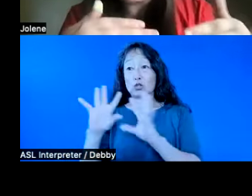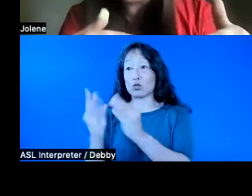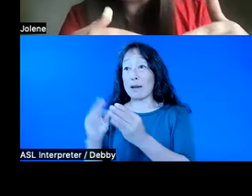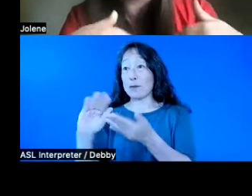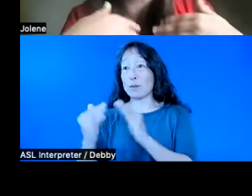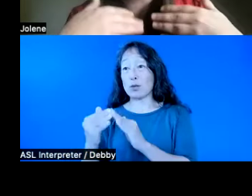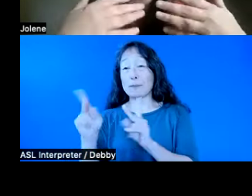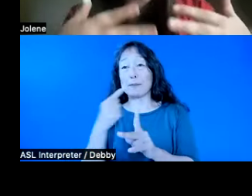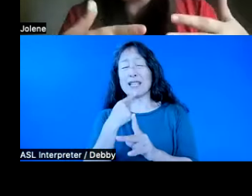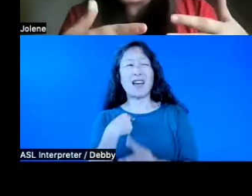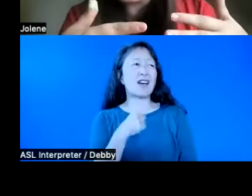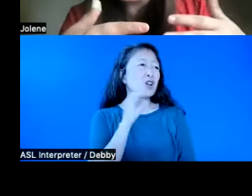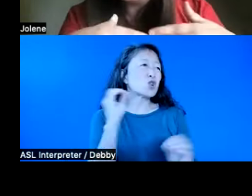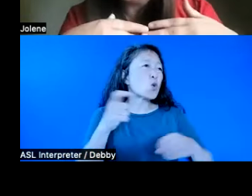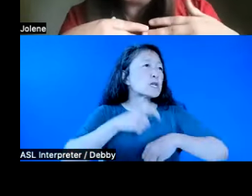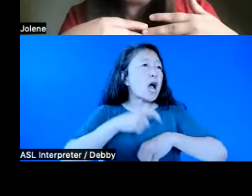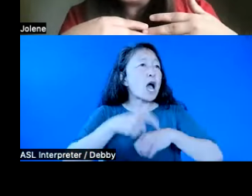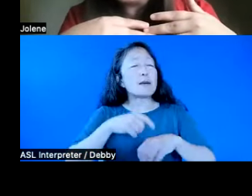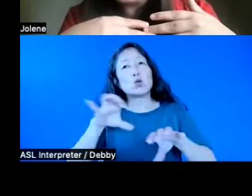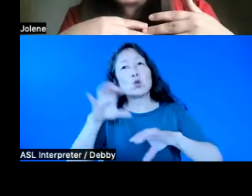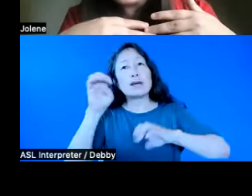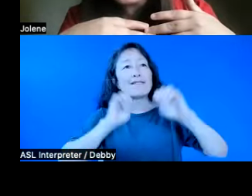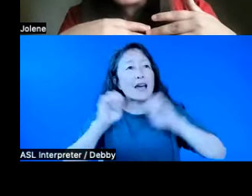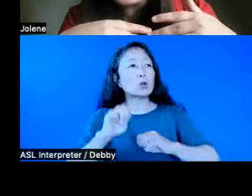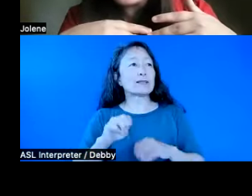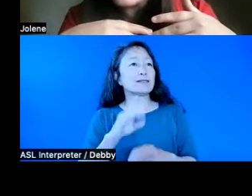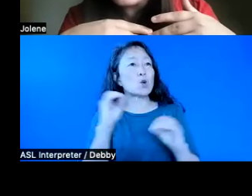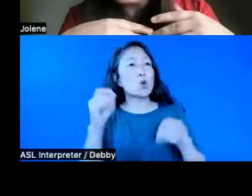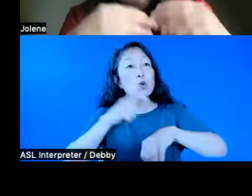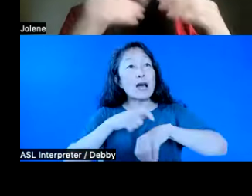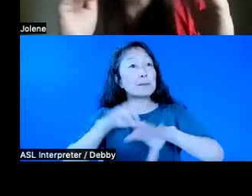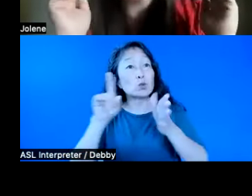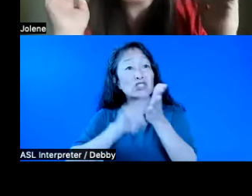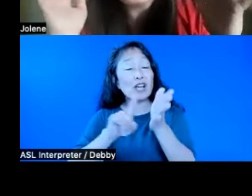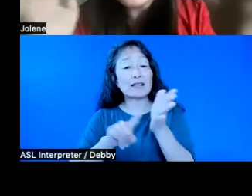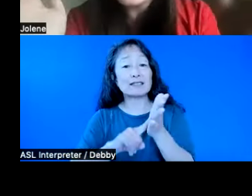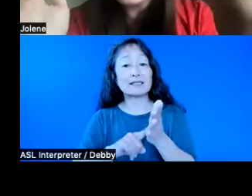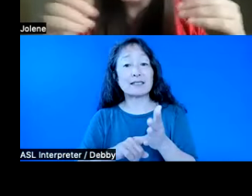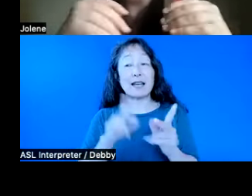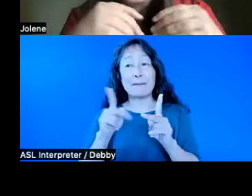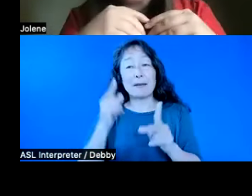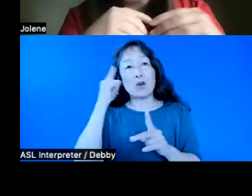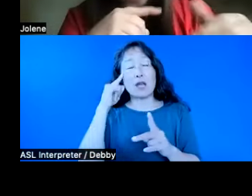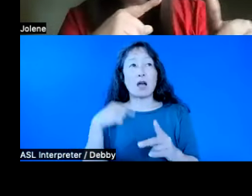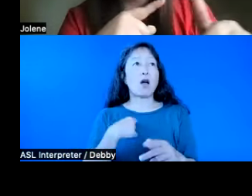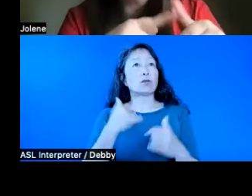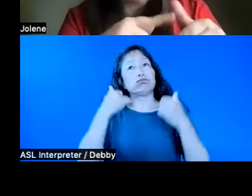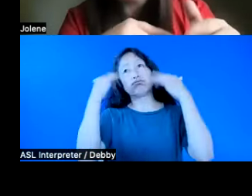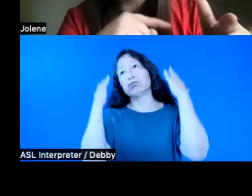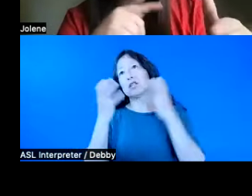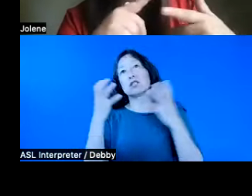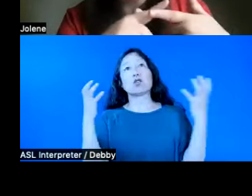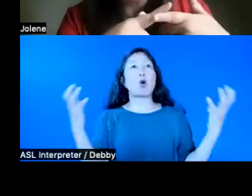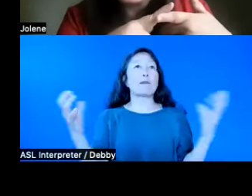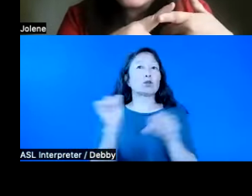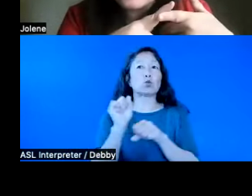do evaluation or to do those checks. And I think that sometimes people think of that as being just such a big thing. Like you have to bring in these researchers